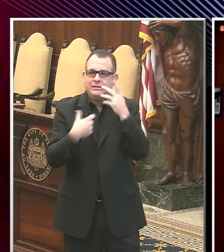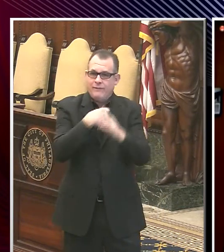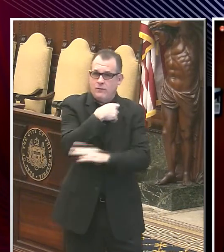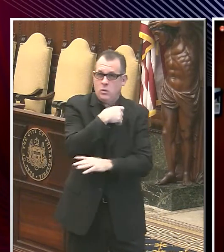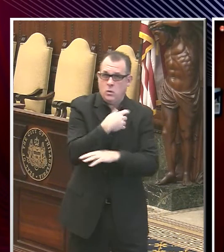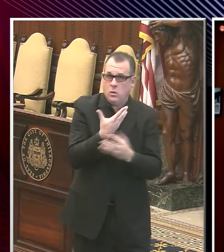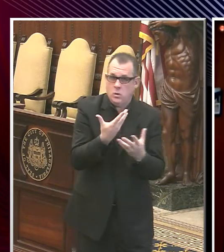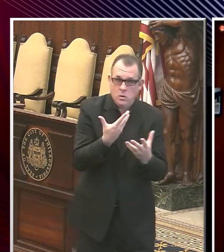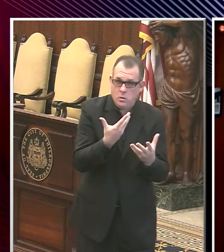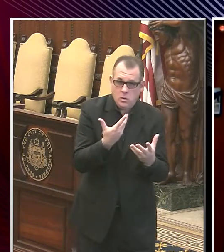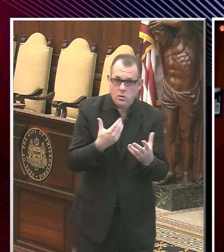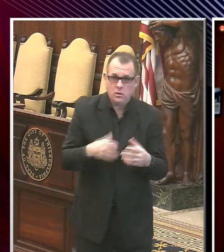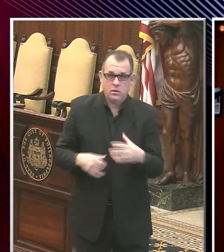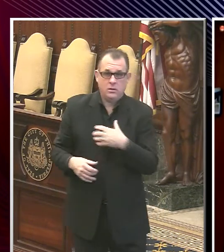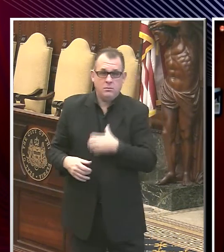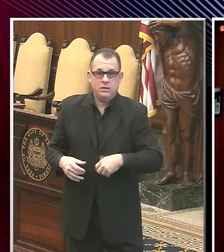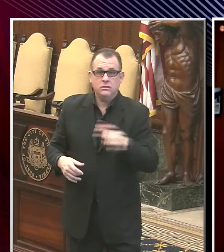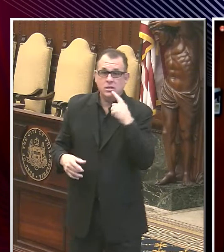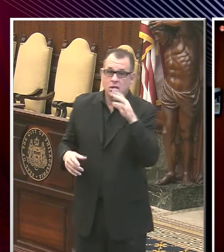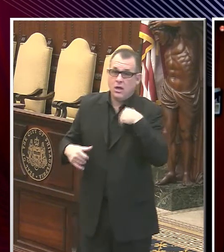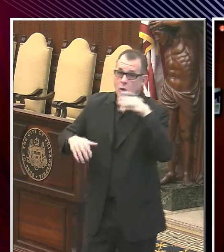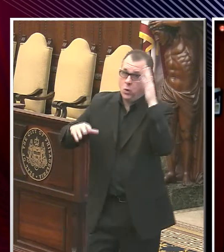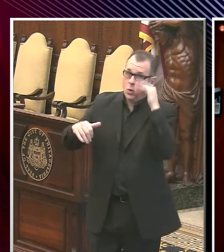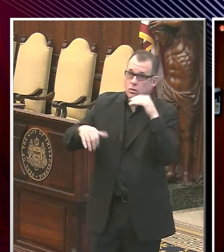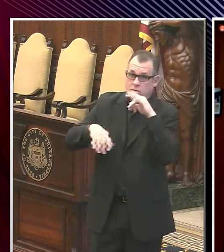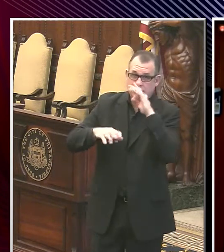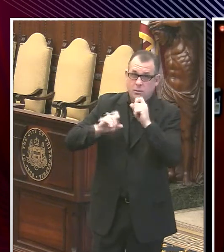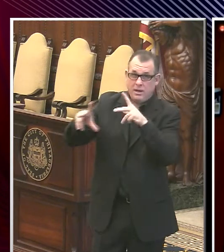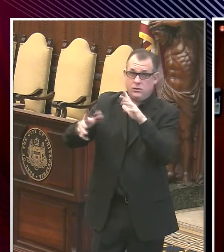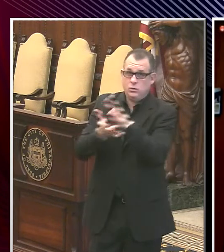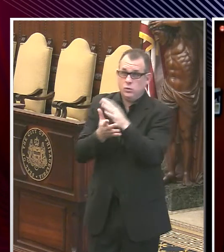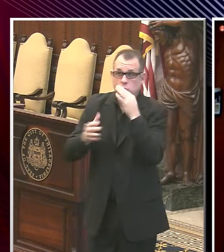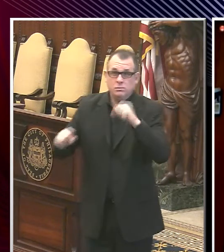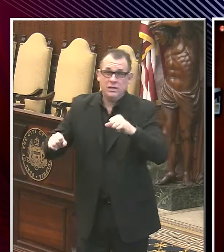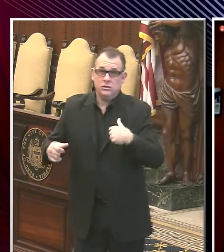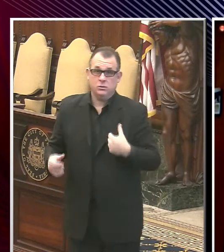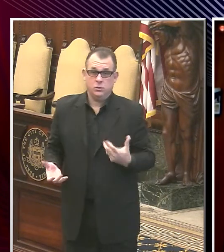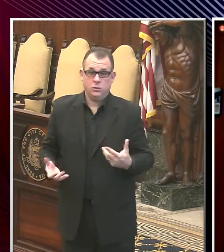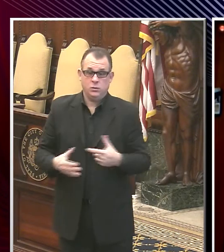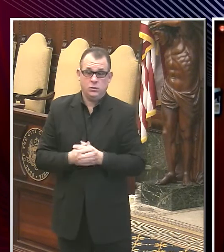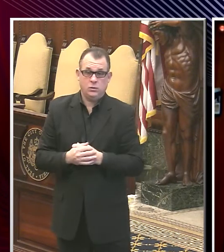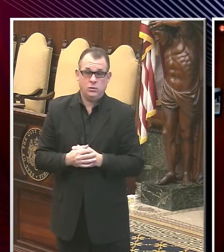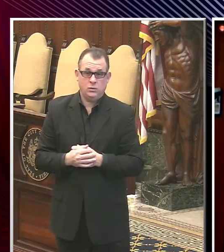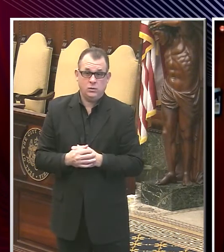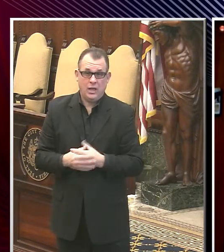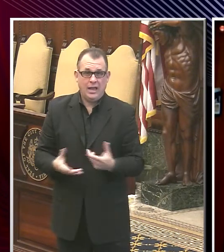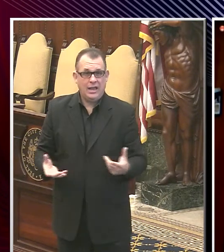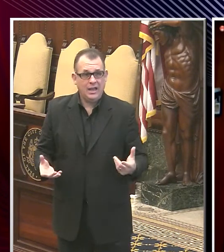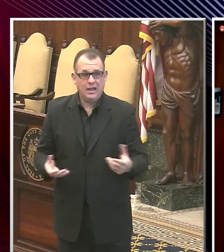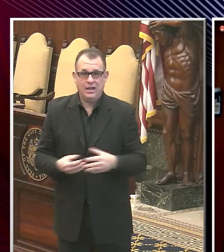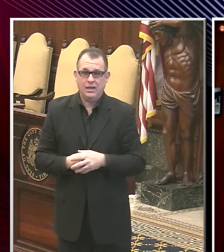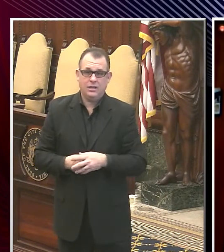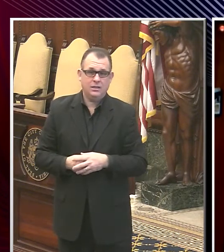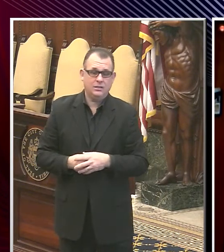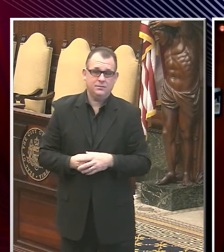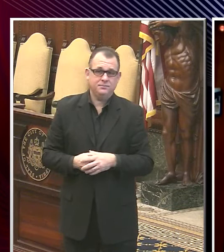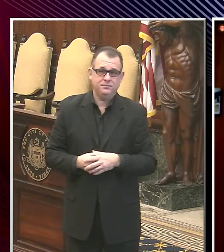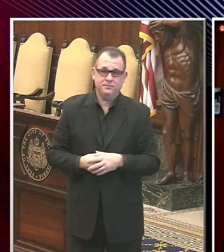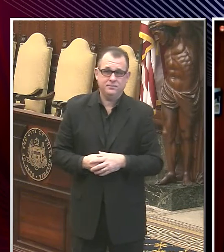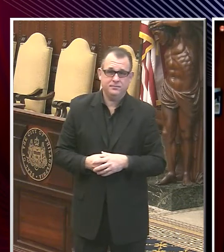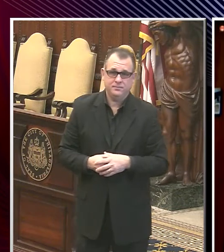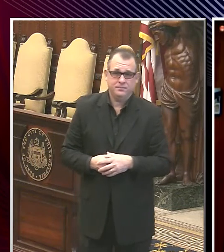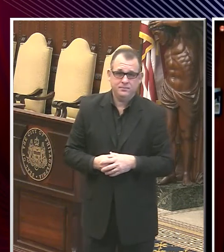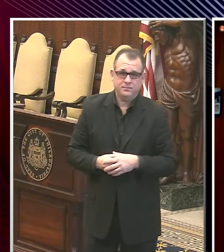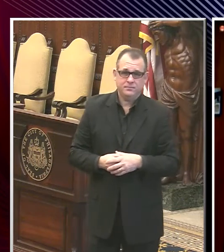fall? I'm hopeful we could get the kids back at school as soon as possible. I mean, practically, it seems not